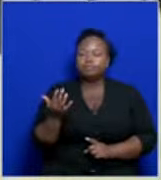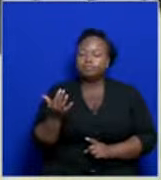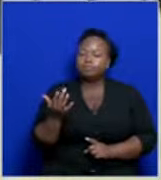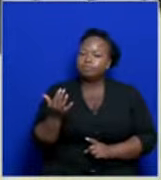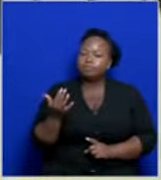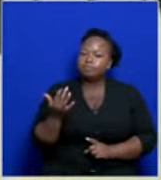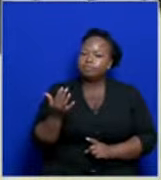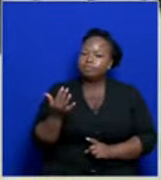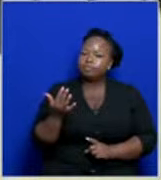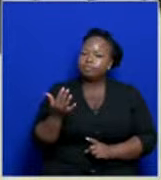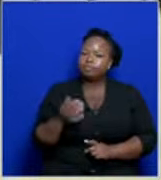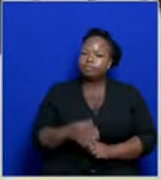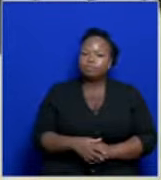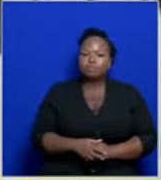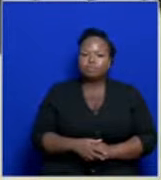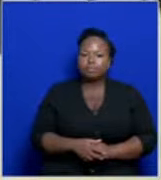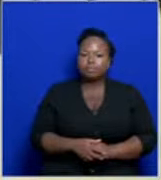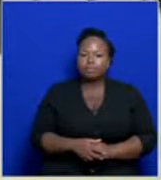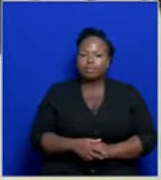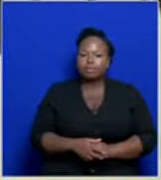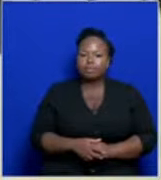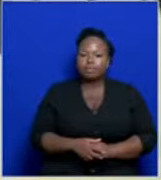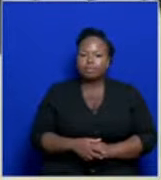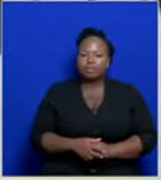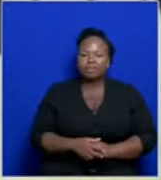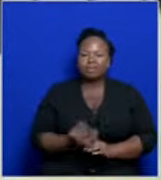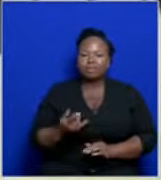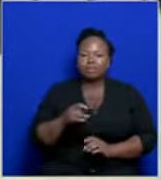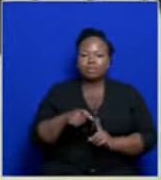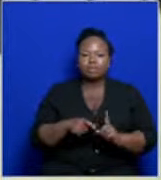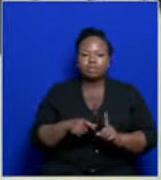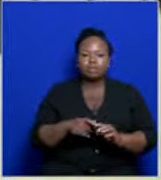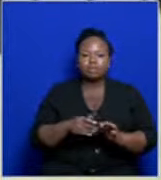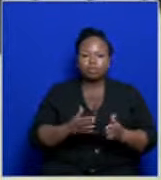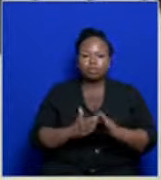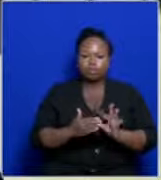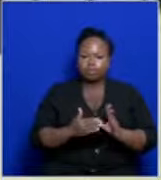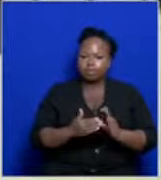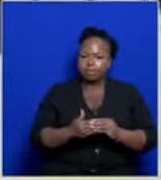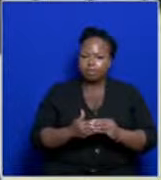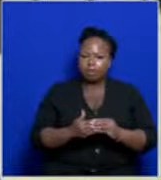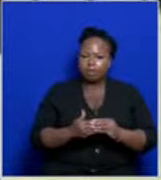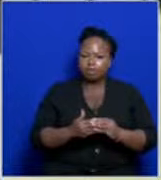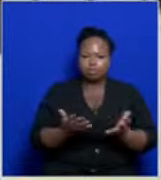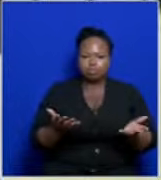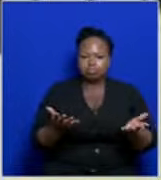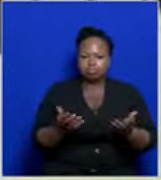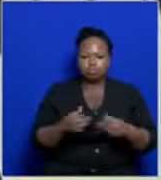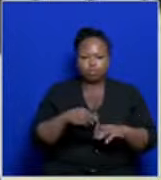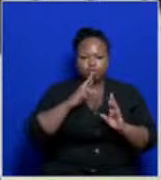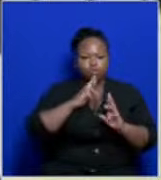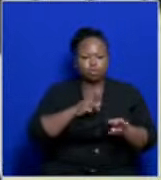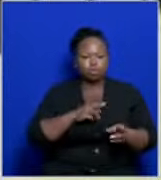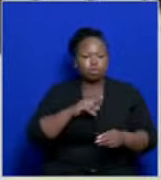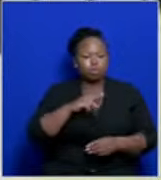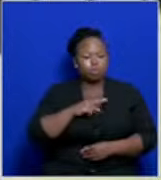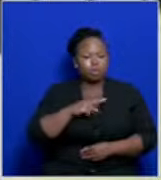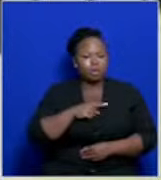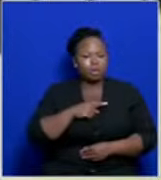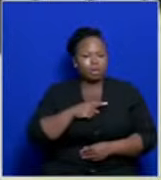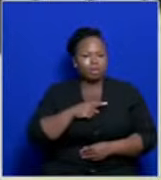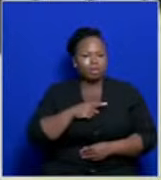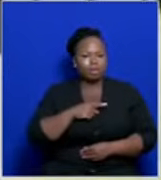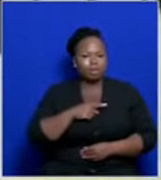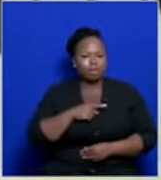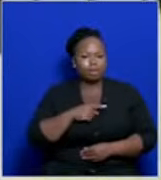civilians, South Africa, when they report, because our phone now, our phones are